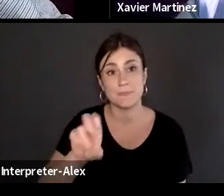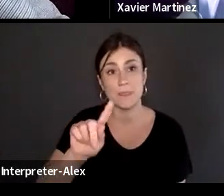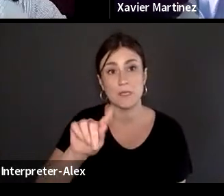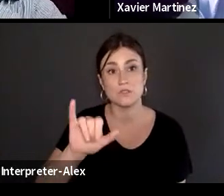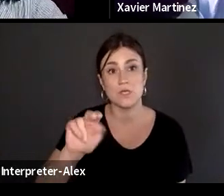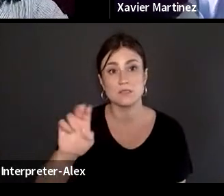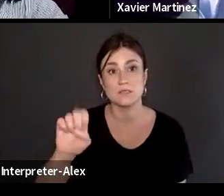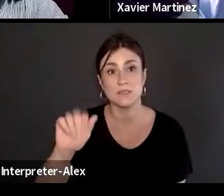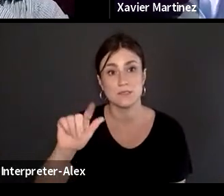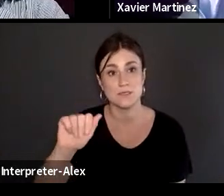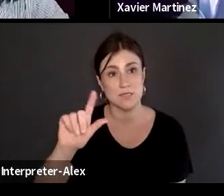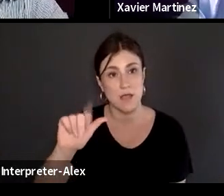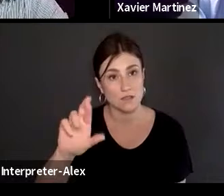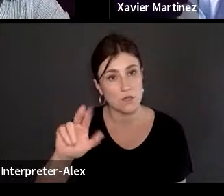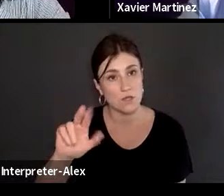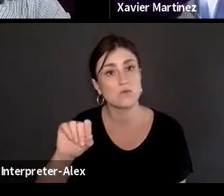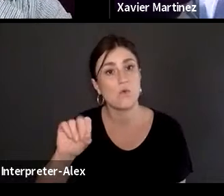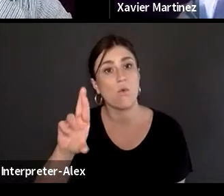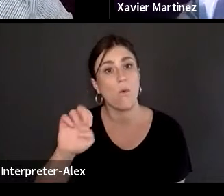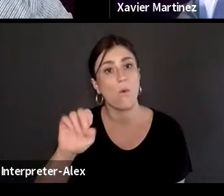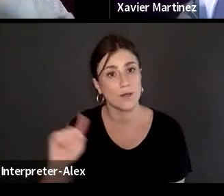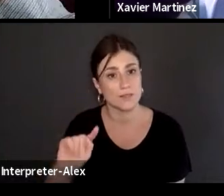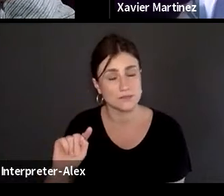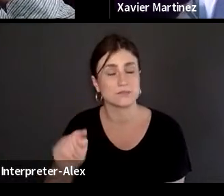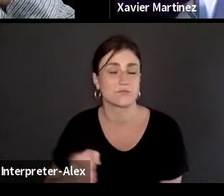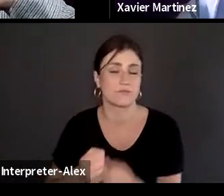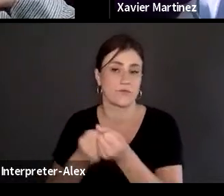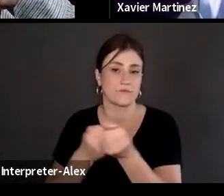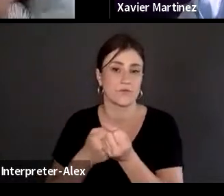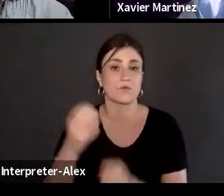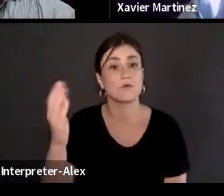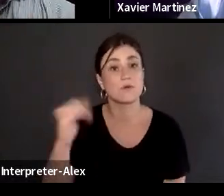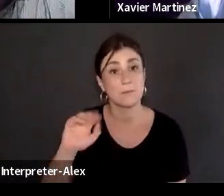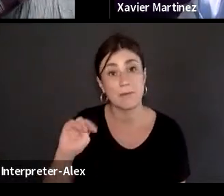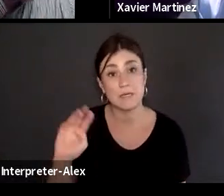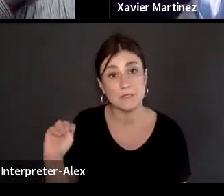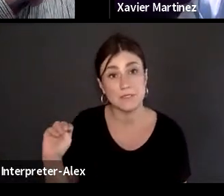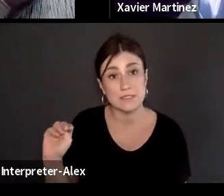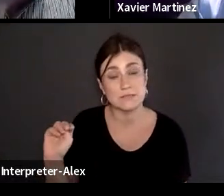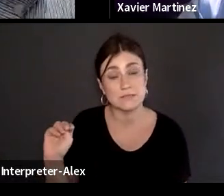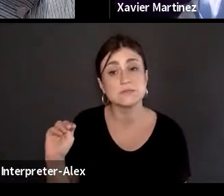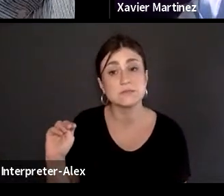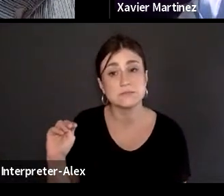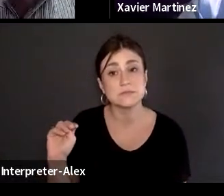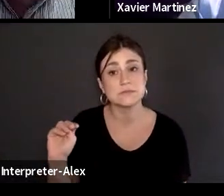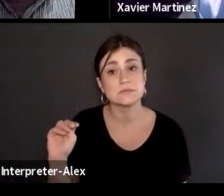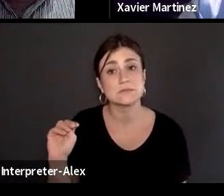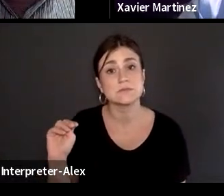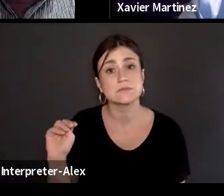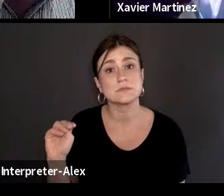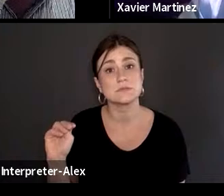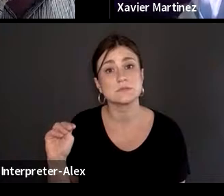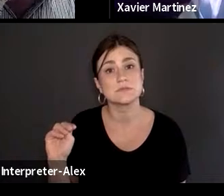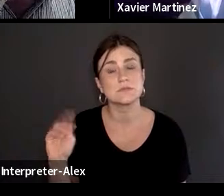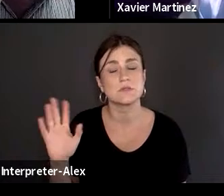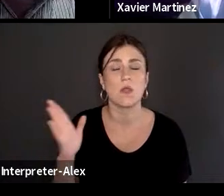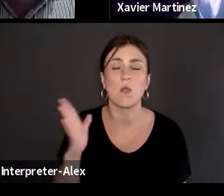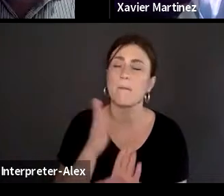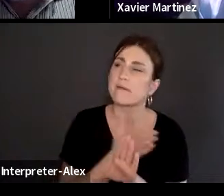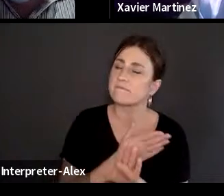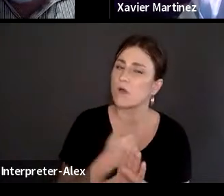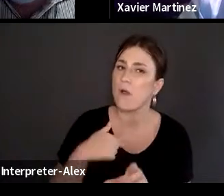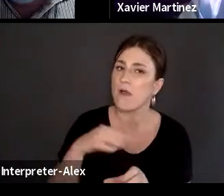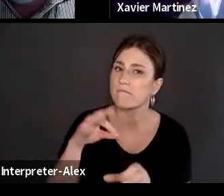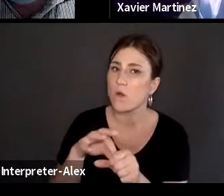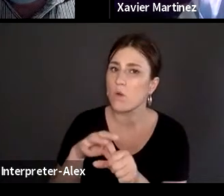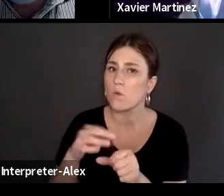Salazar Torres? In favor. Councillor Manuel J. Martinez? Before I make my vote,